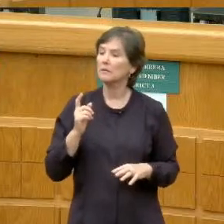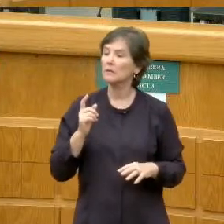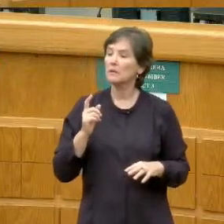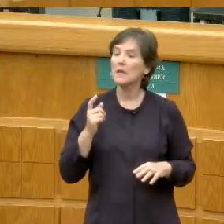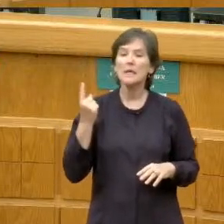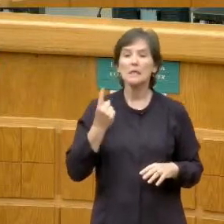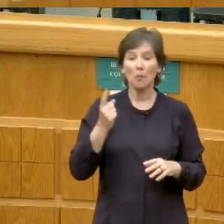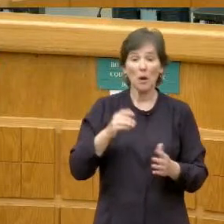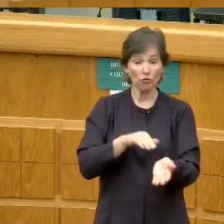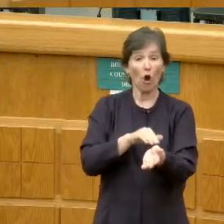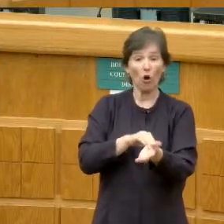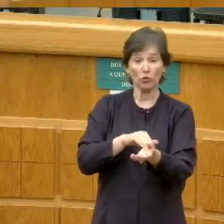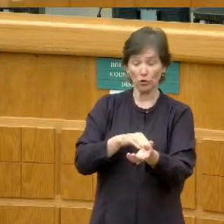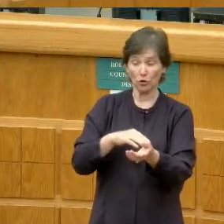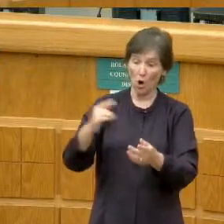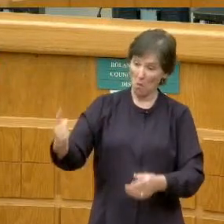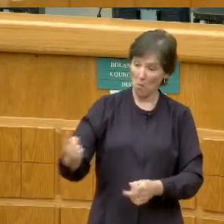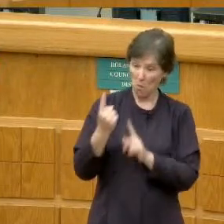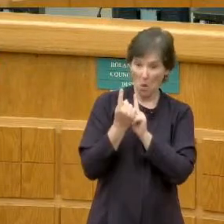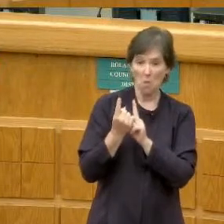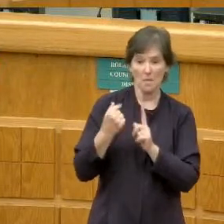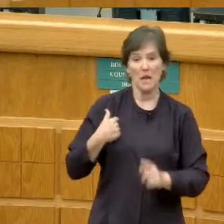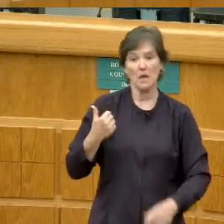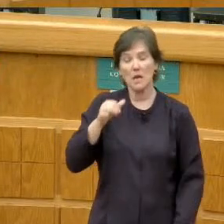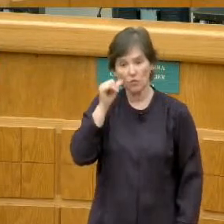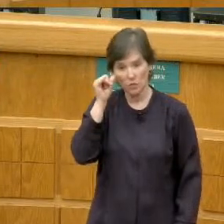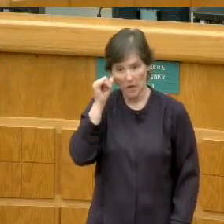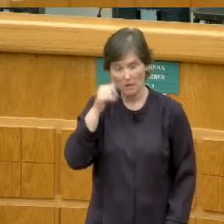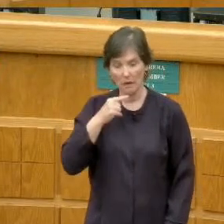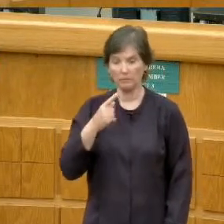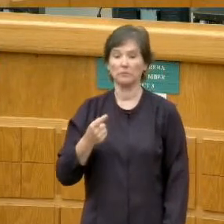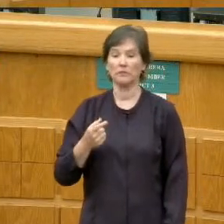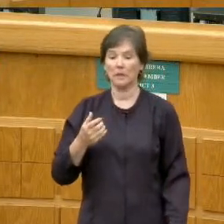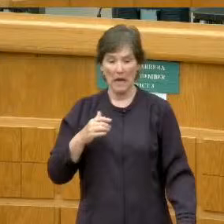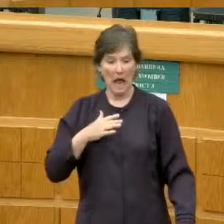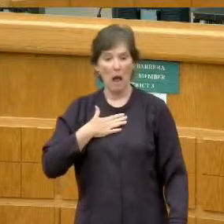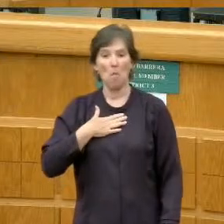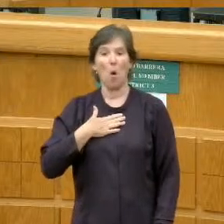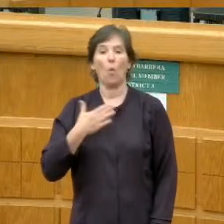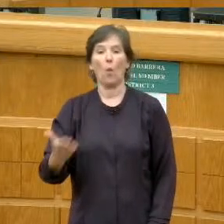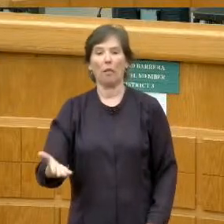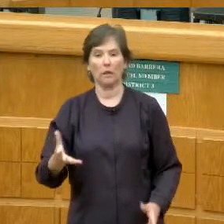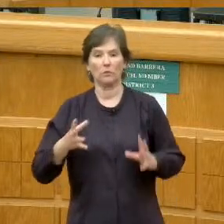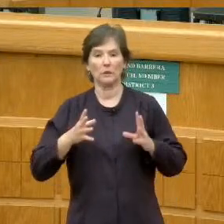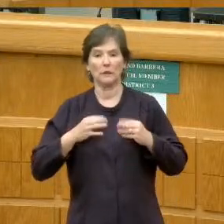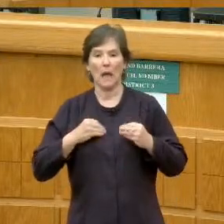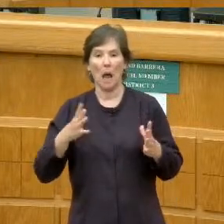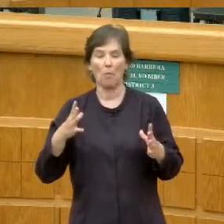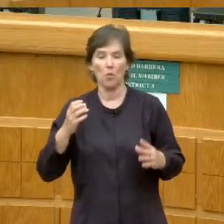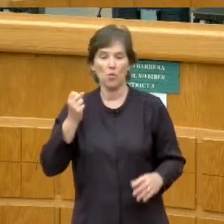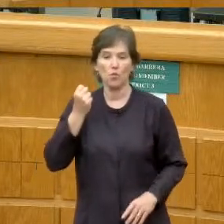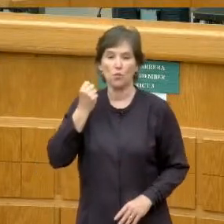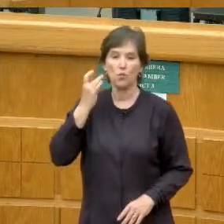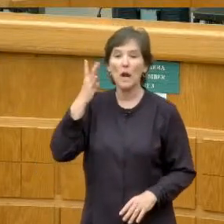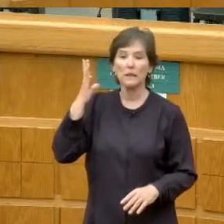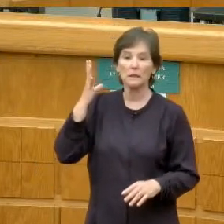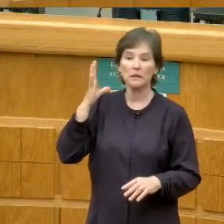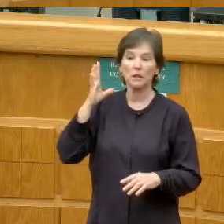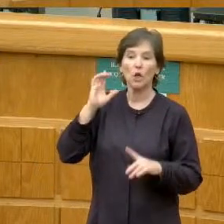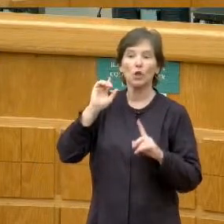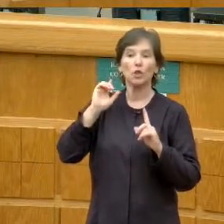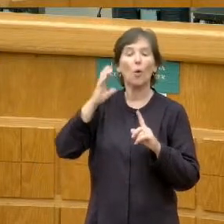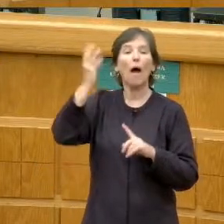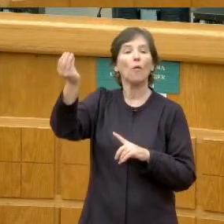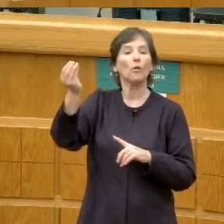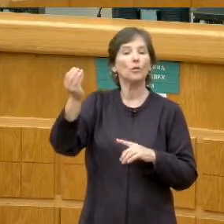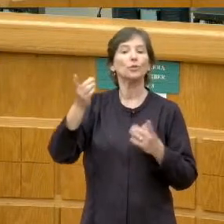a physician, that they're willing to accept the risk of going and doing whatever they want to